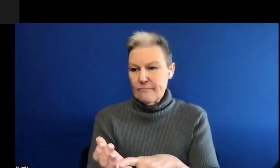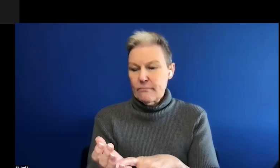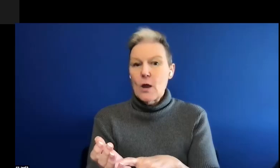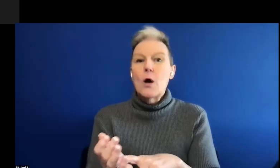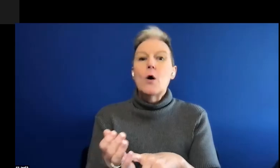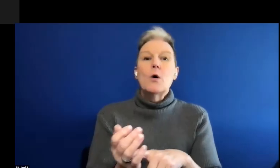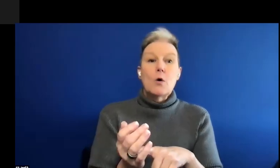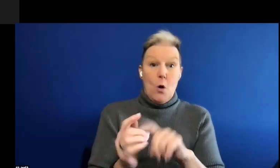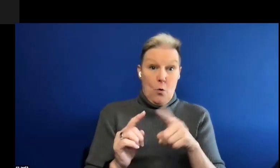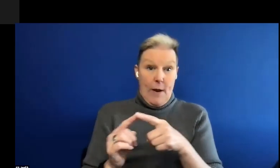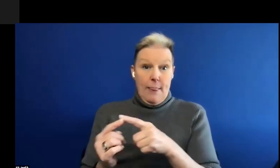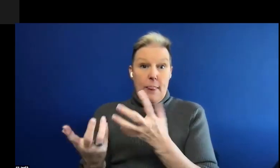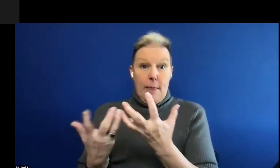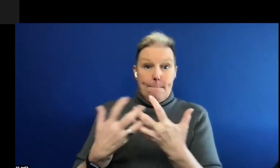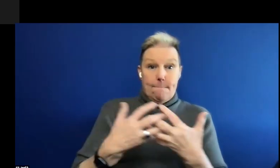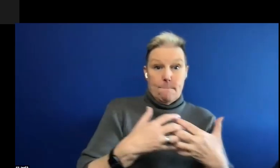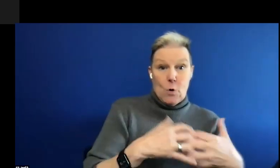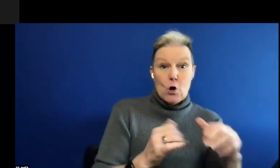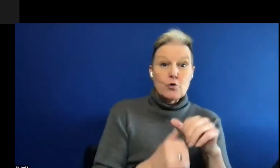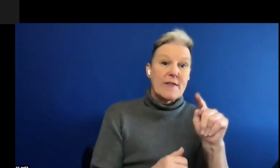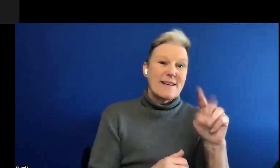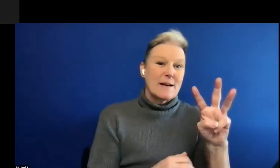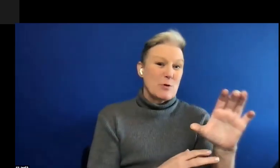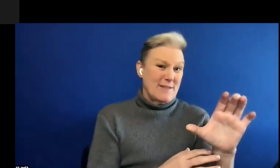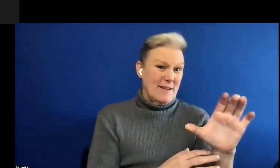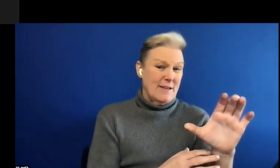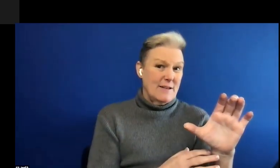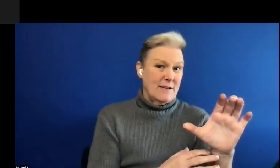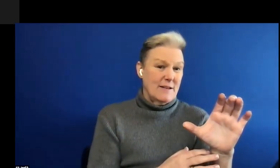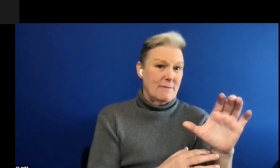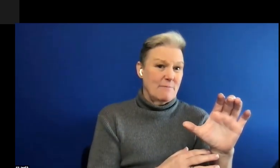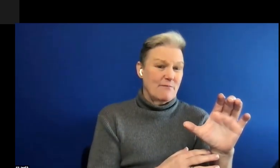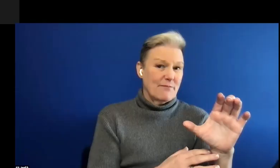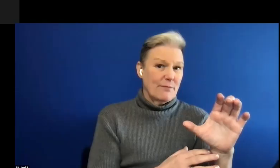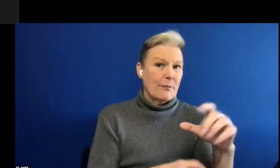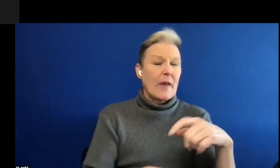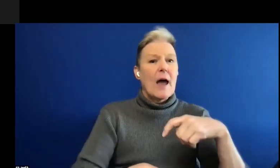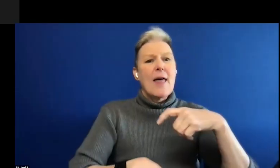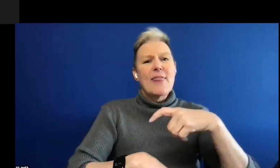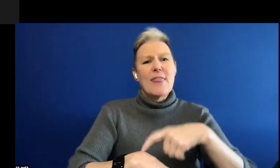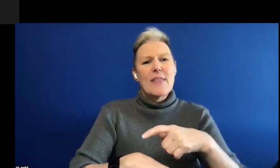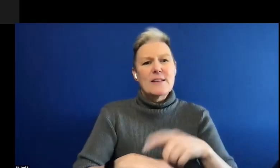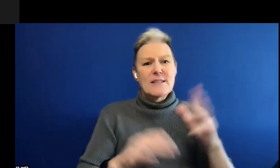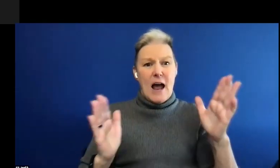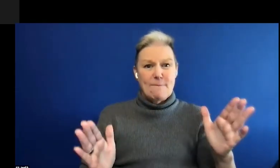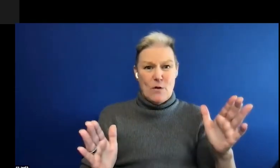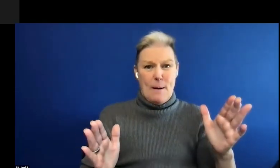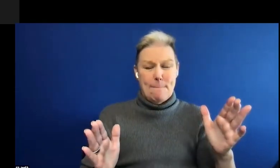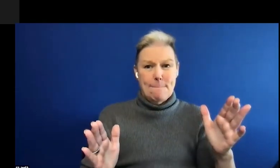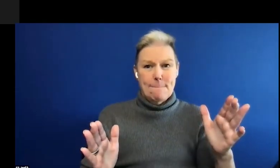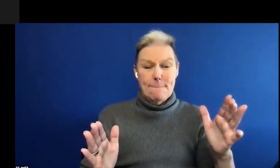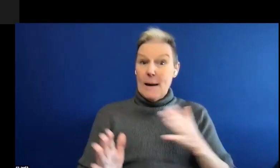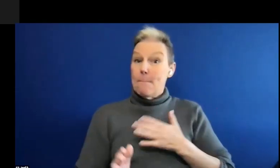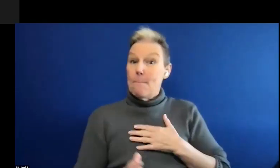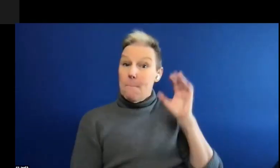with TWC and so forth, that the time frame is just, in